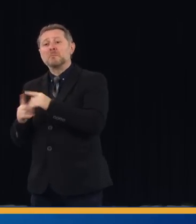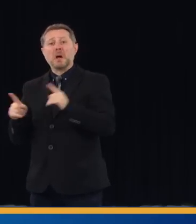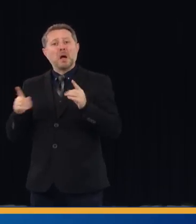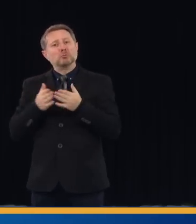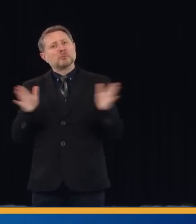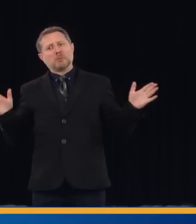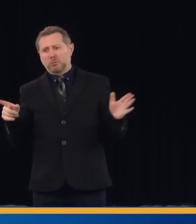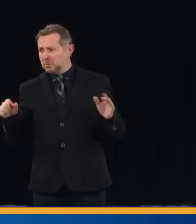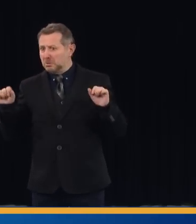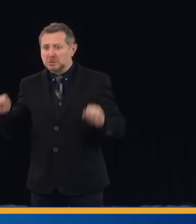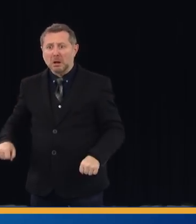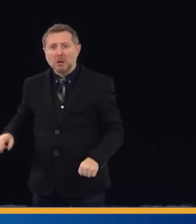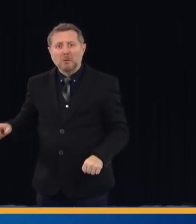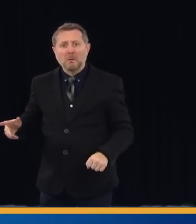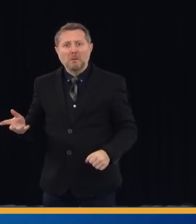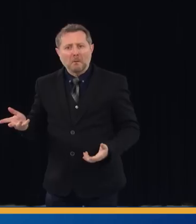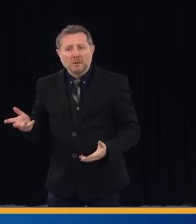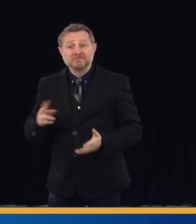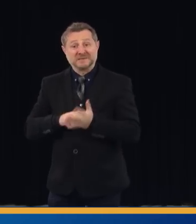So what's the positive?